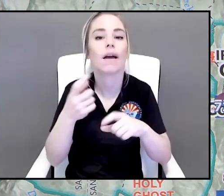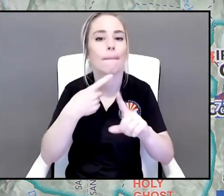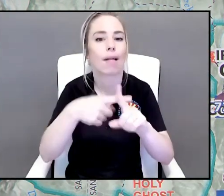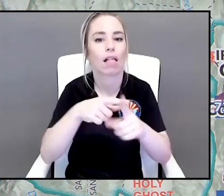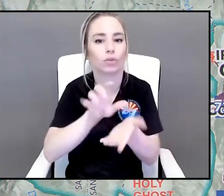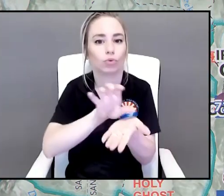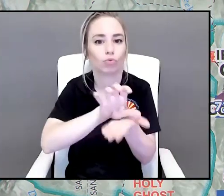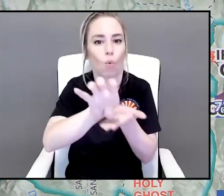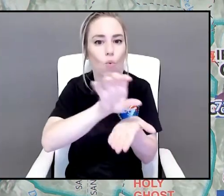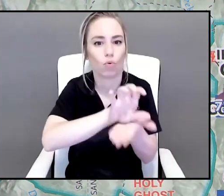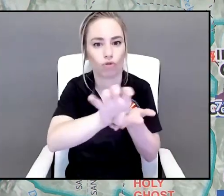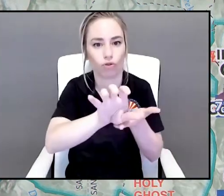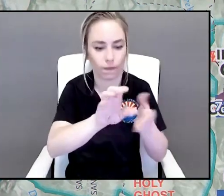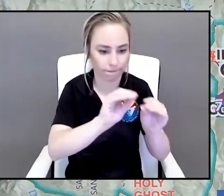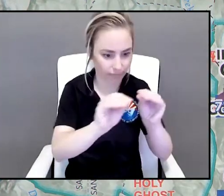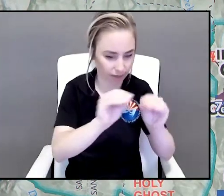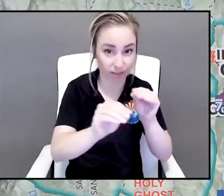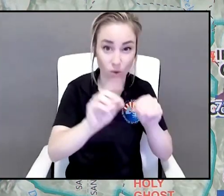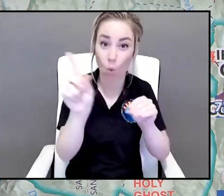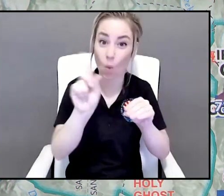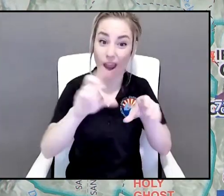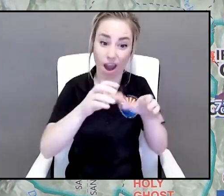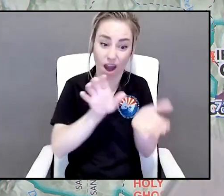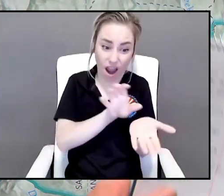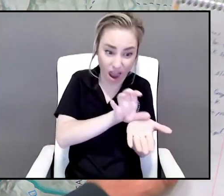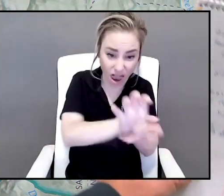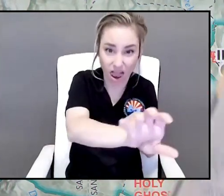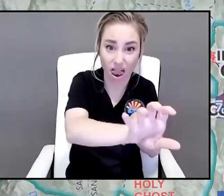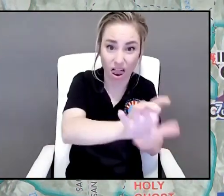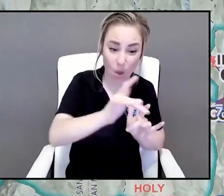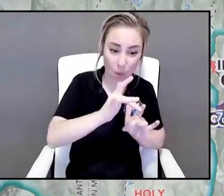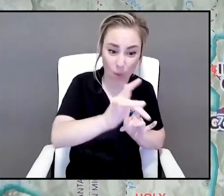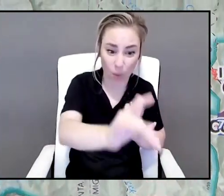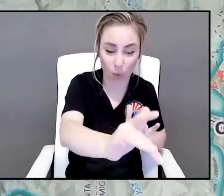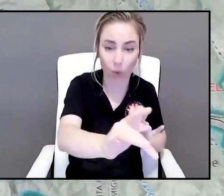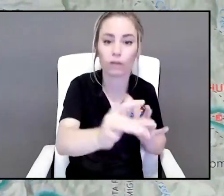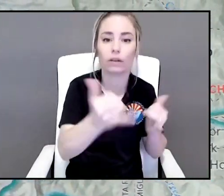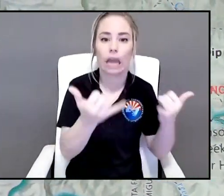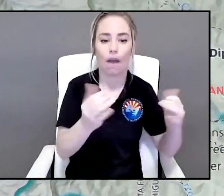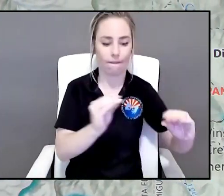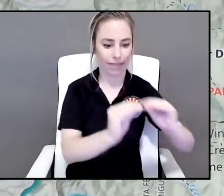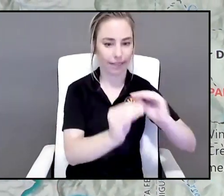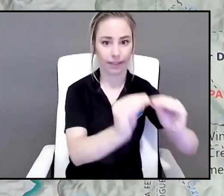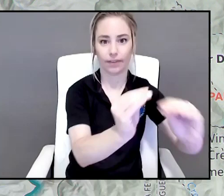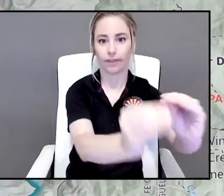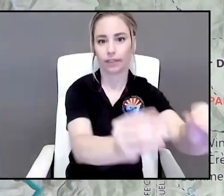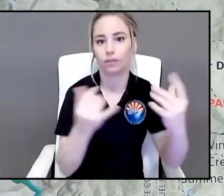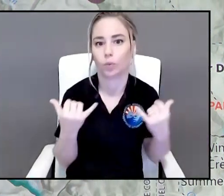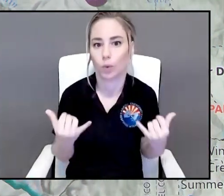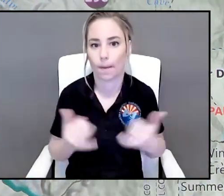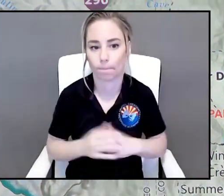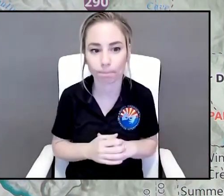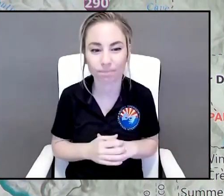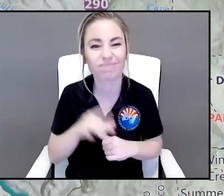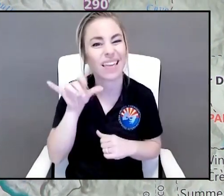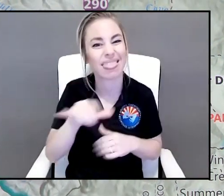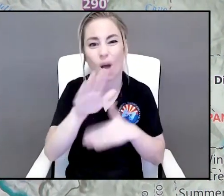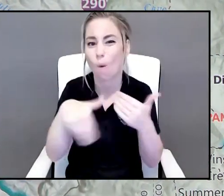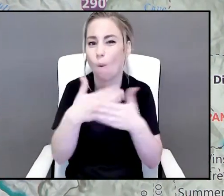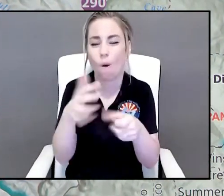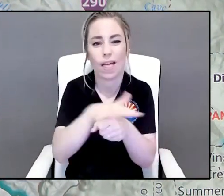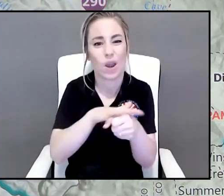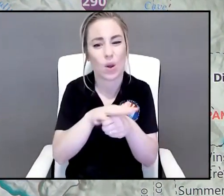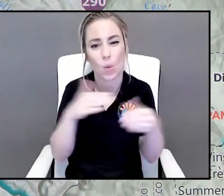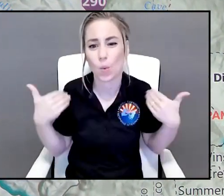in that area. So lot left to do in that whole canyon, and